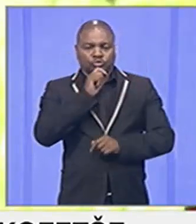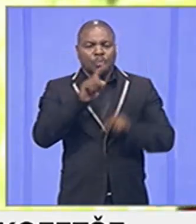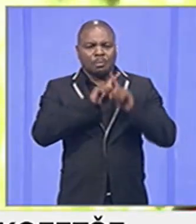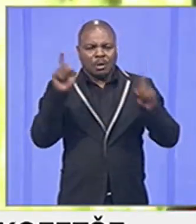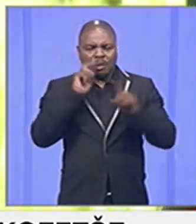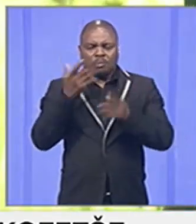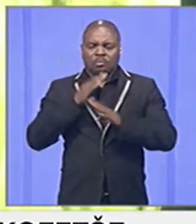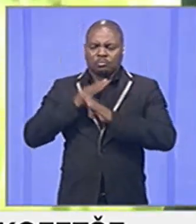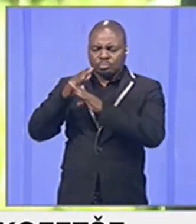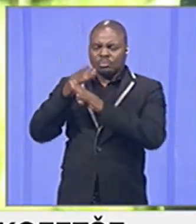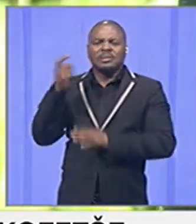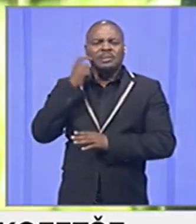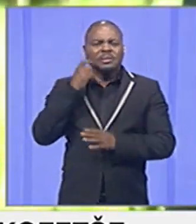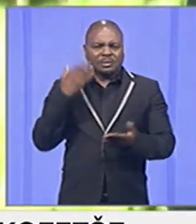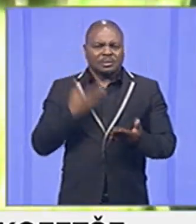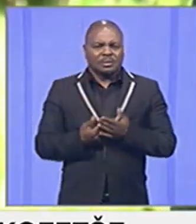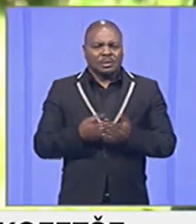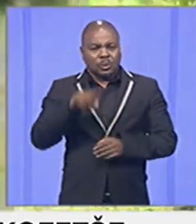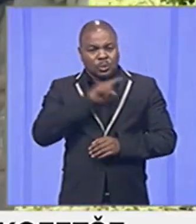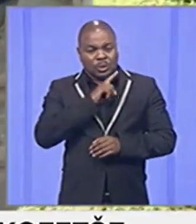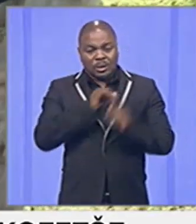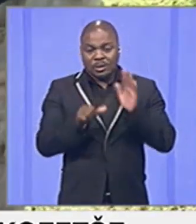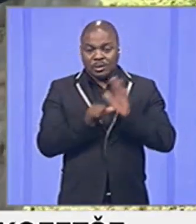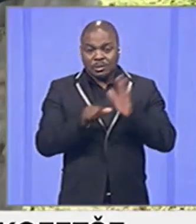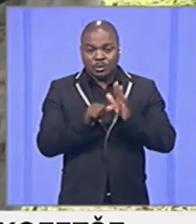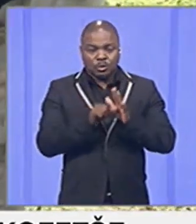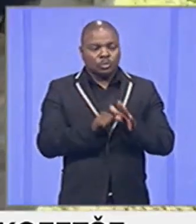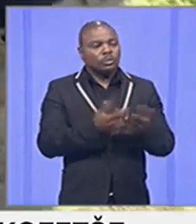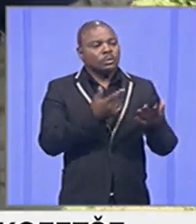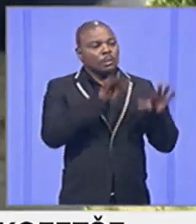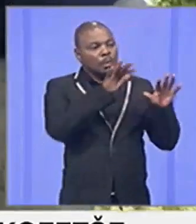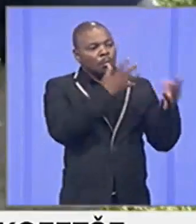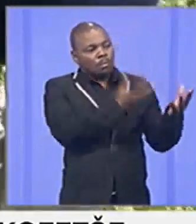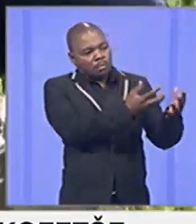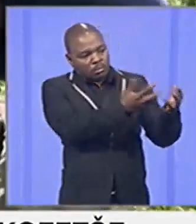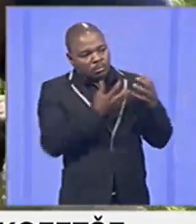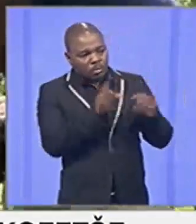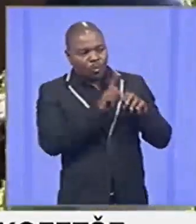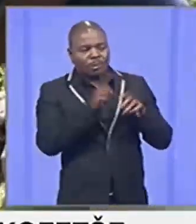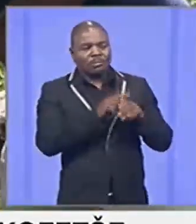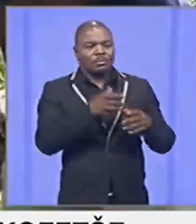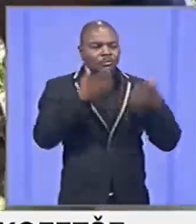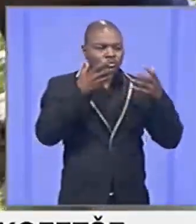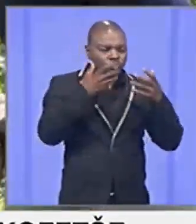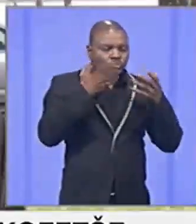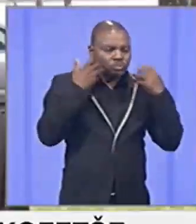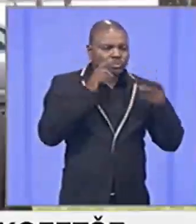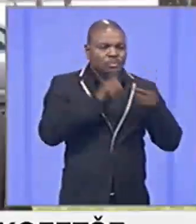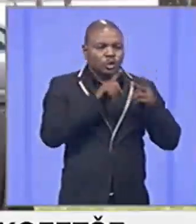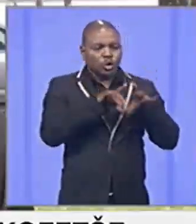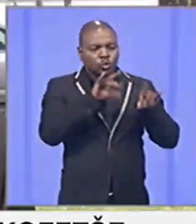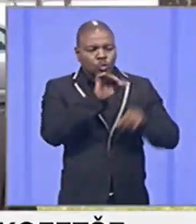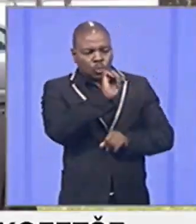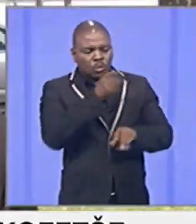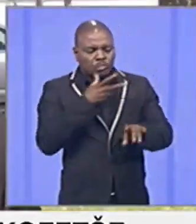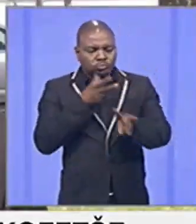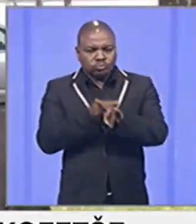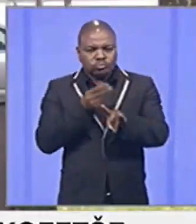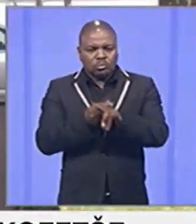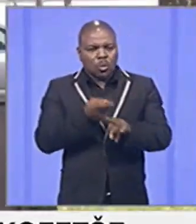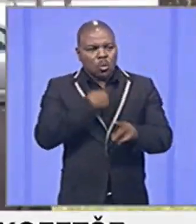go bothibela ka gore sa bohlokwa ke gore batho ba tliše dimpša le dikatse tša bona gore di entelwe re thuša ntle